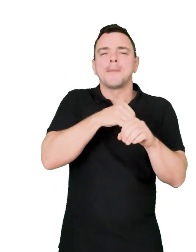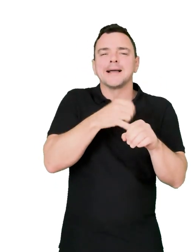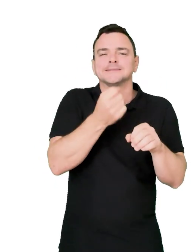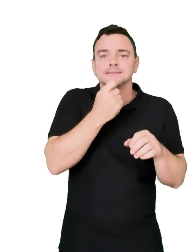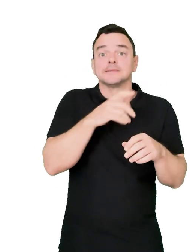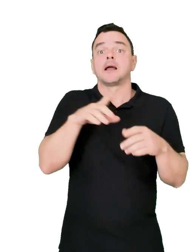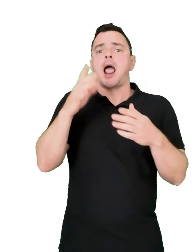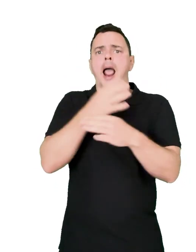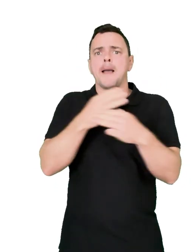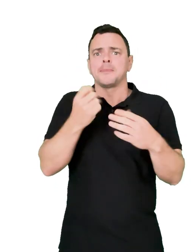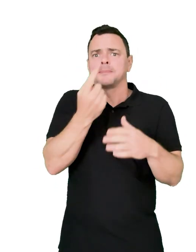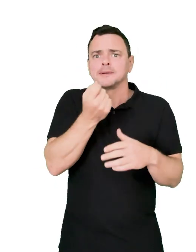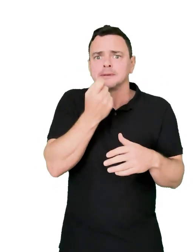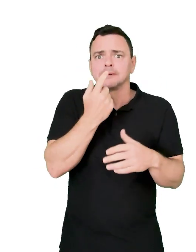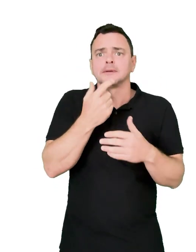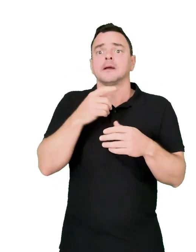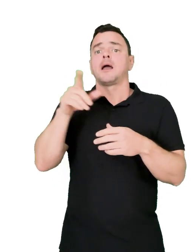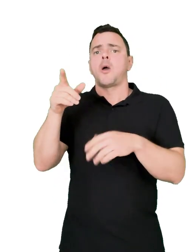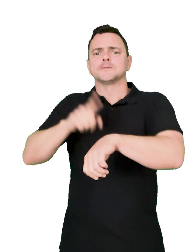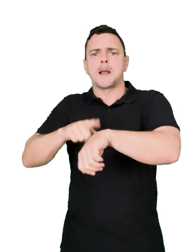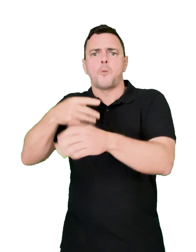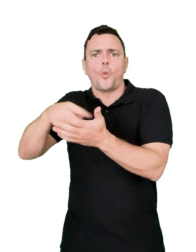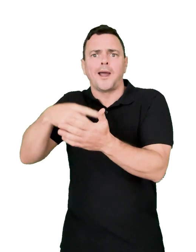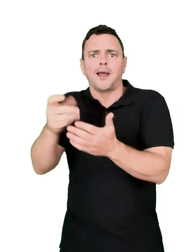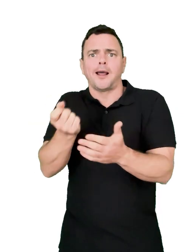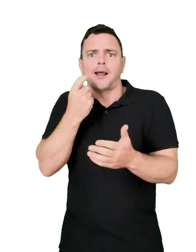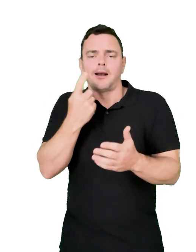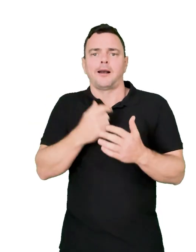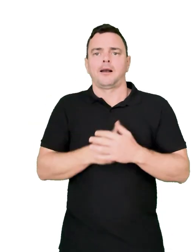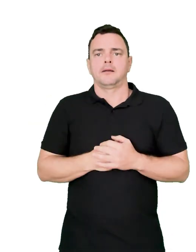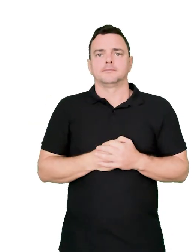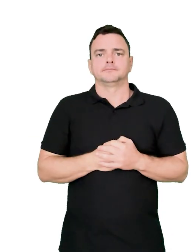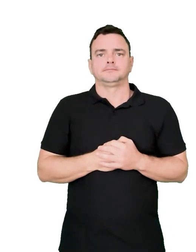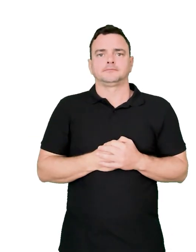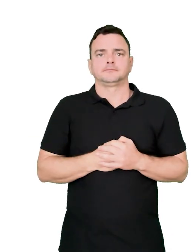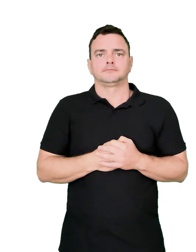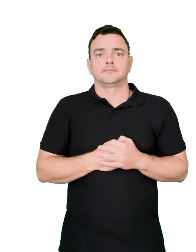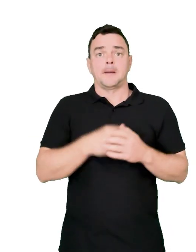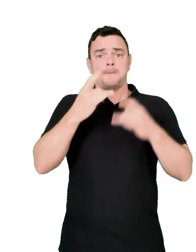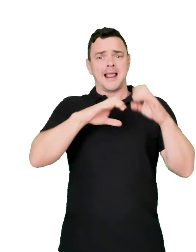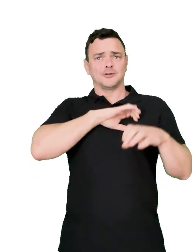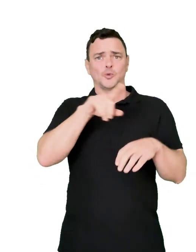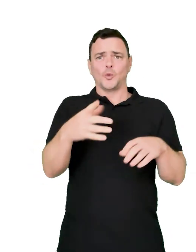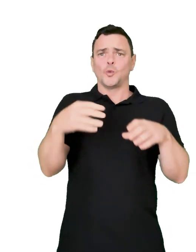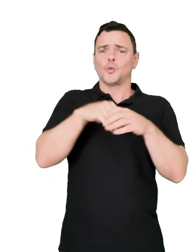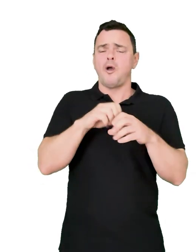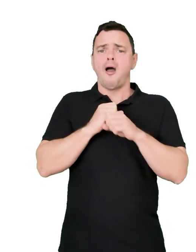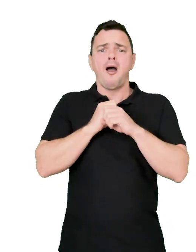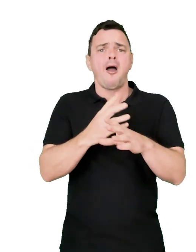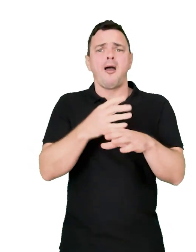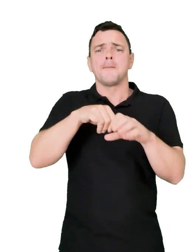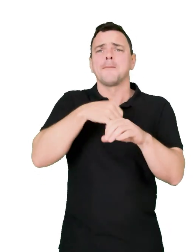of each medicine you take, how much you take, and when you take it. Make sure you